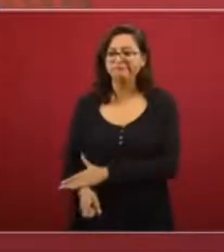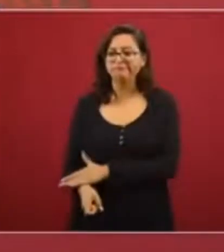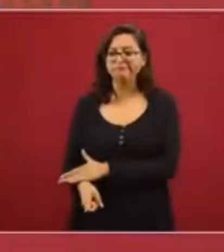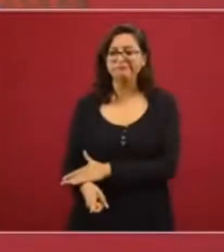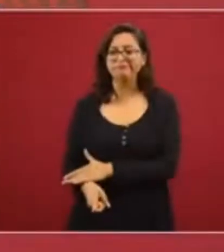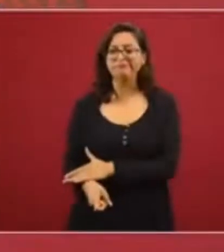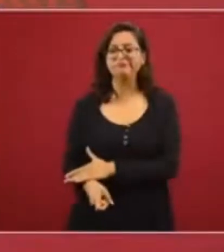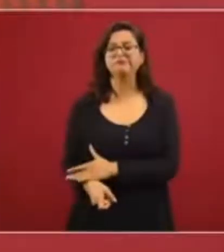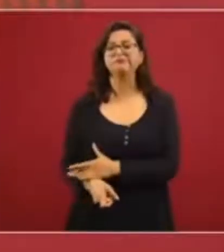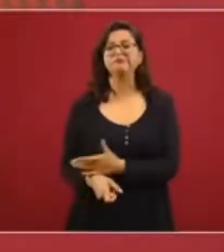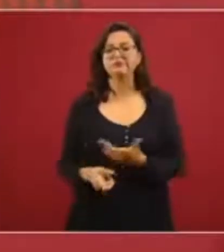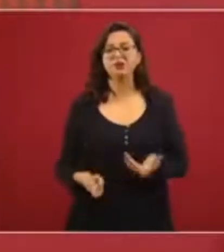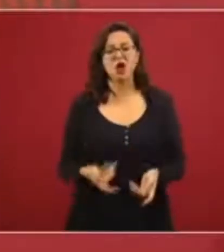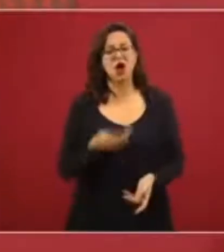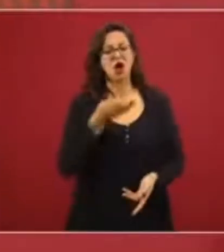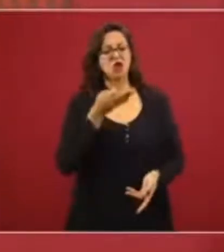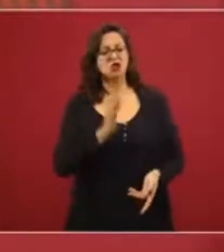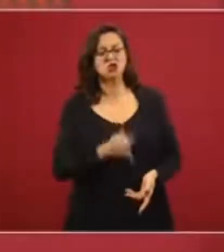recibidos para